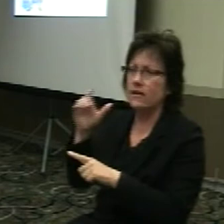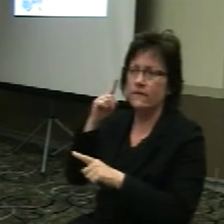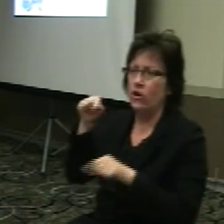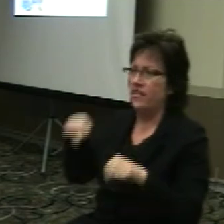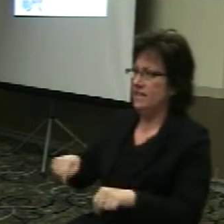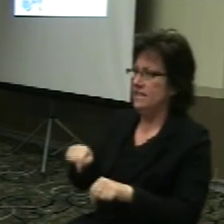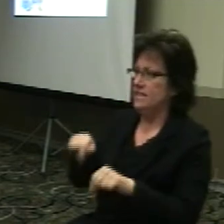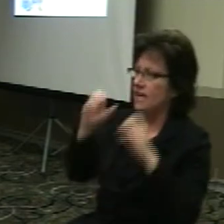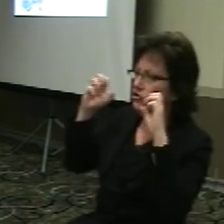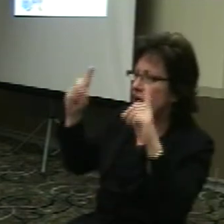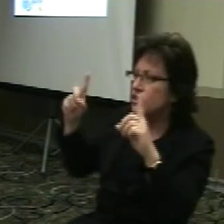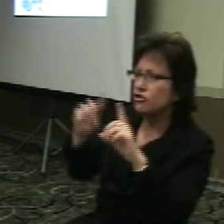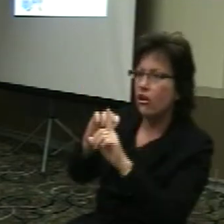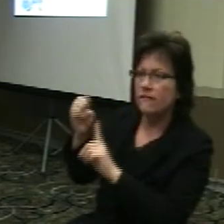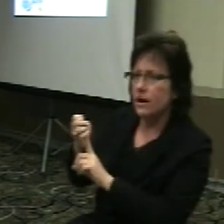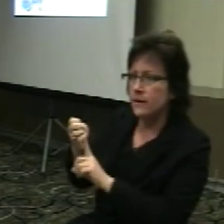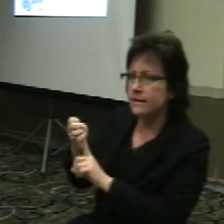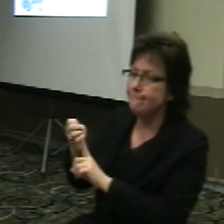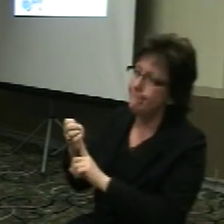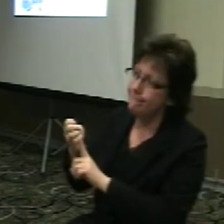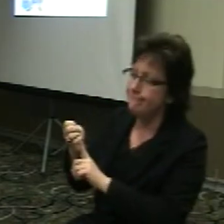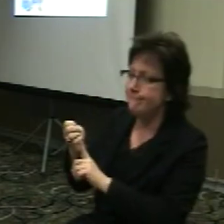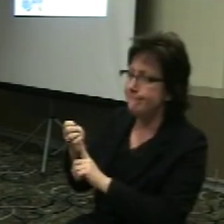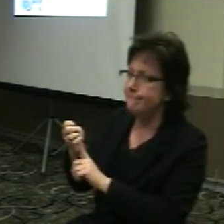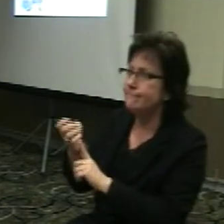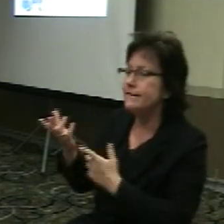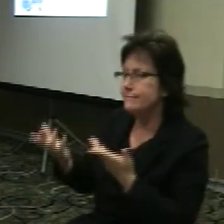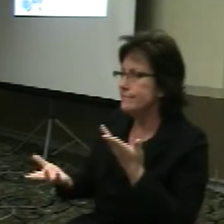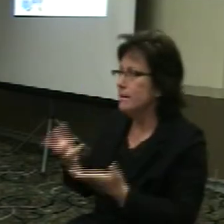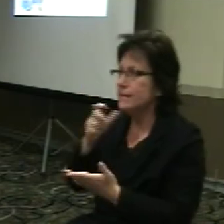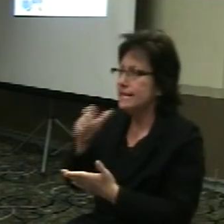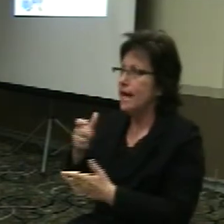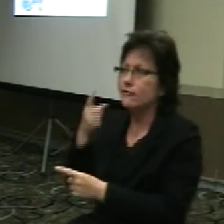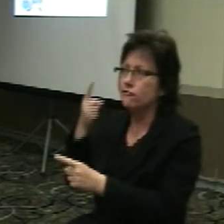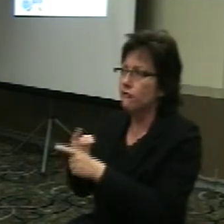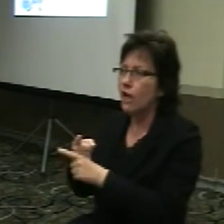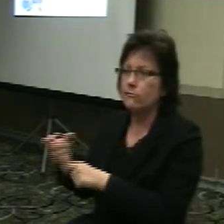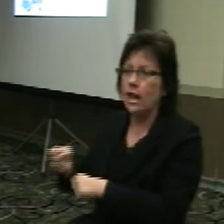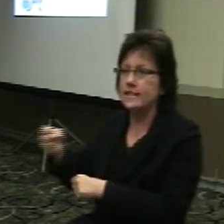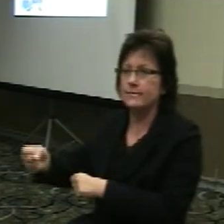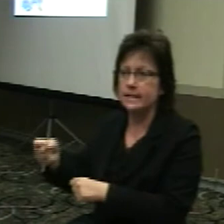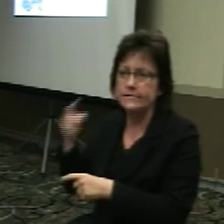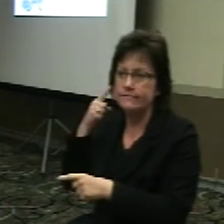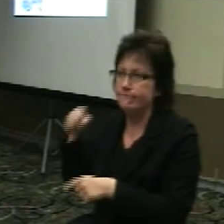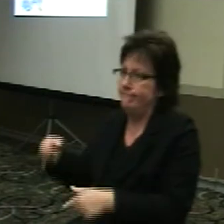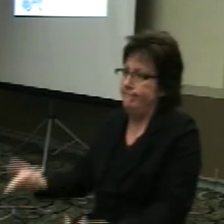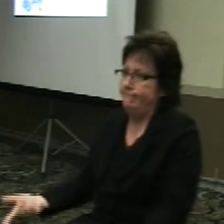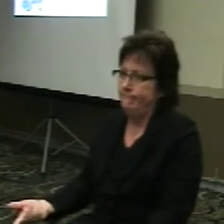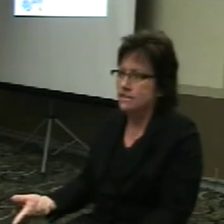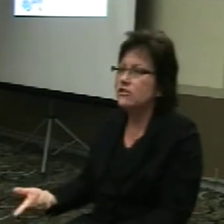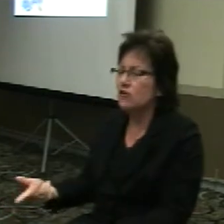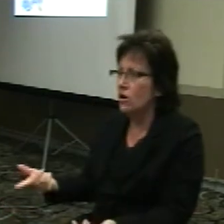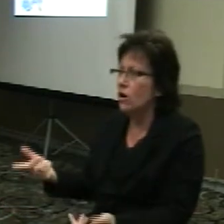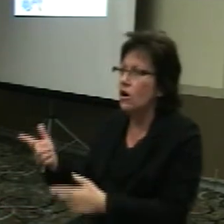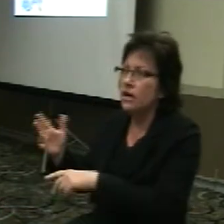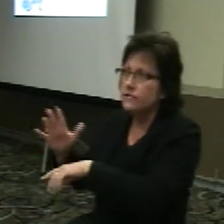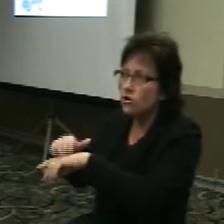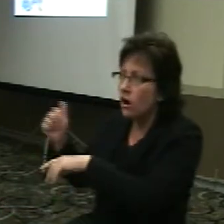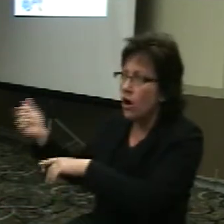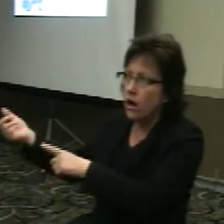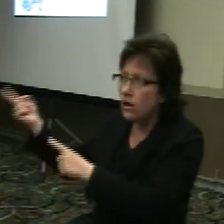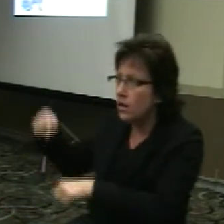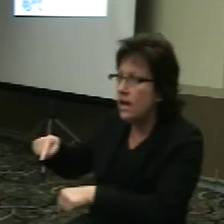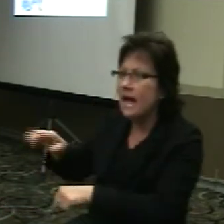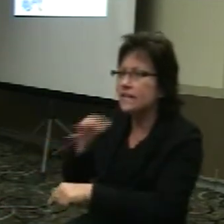educational environment? That may be part of what leads me to say this is probably not the right placement. It's calling for expertise that we really don't have.